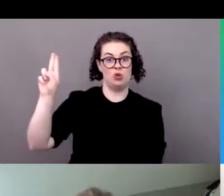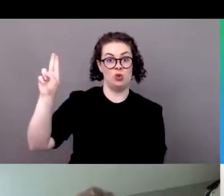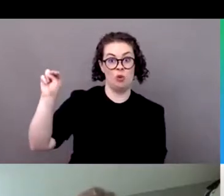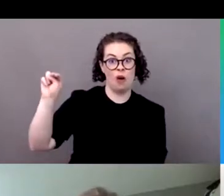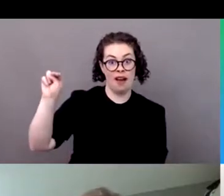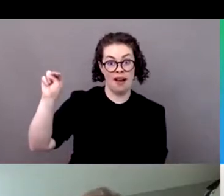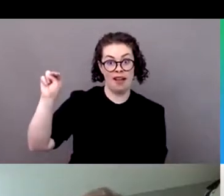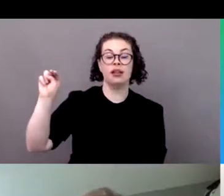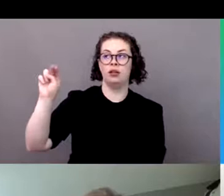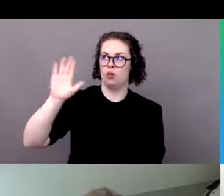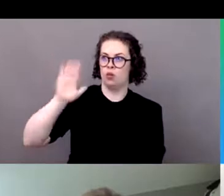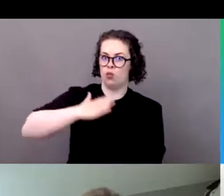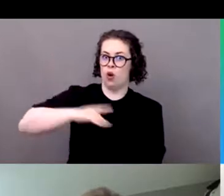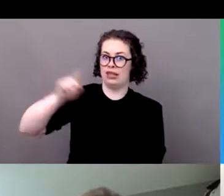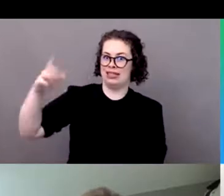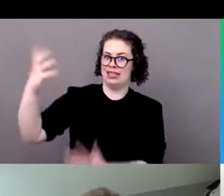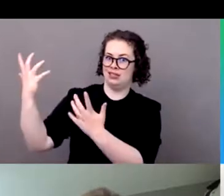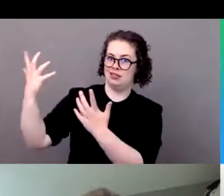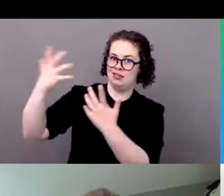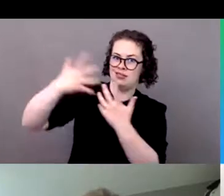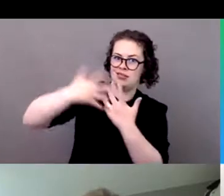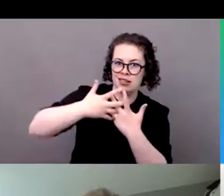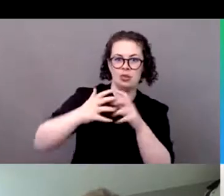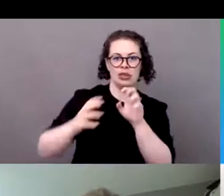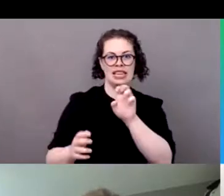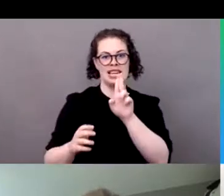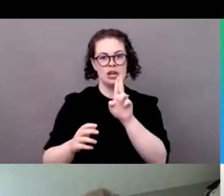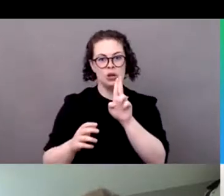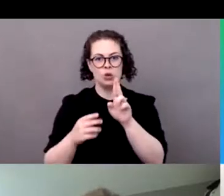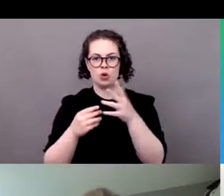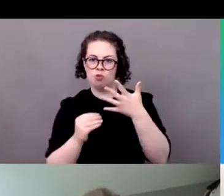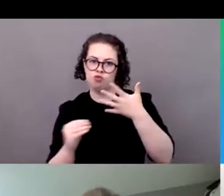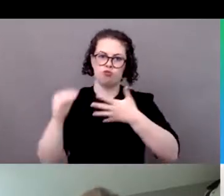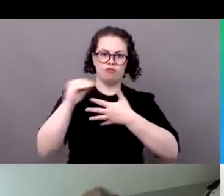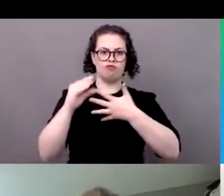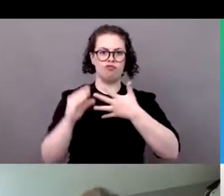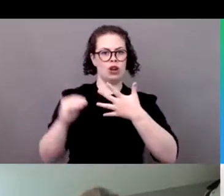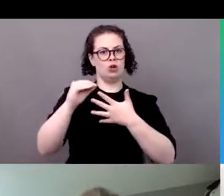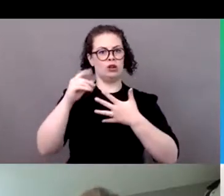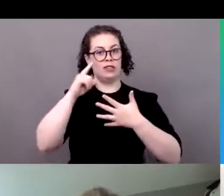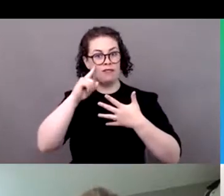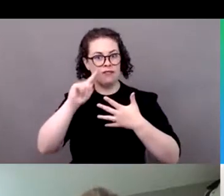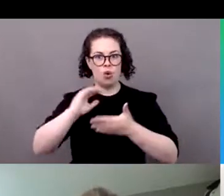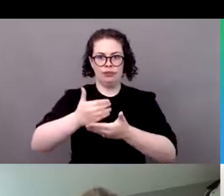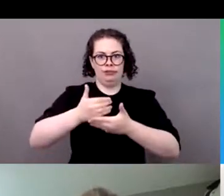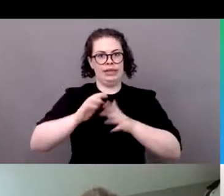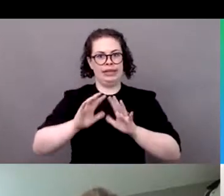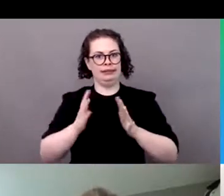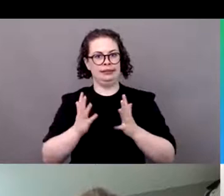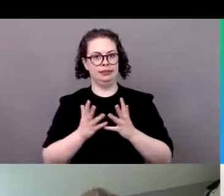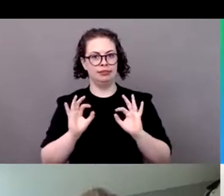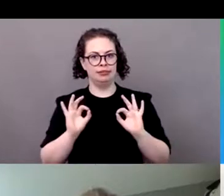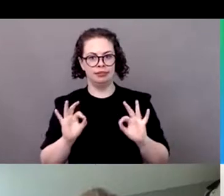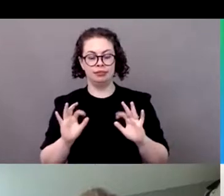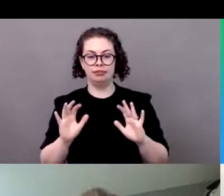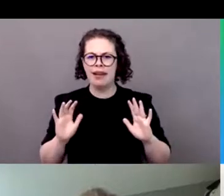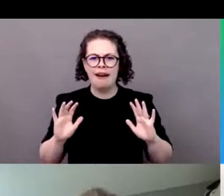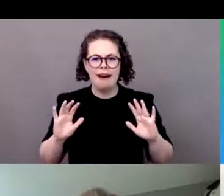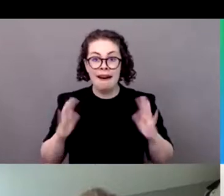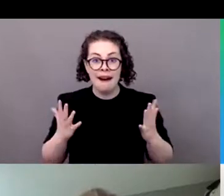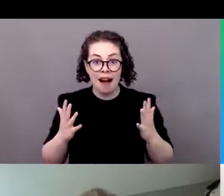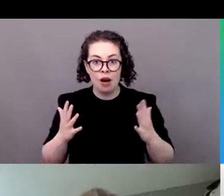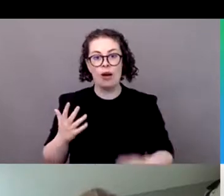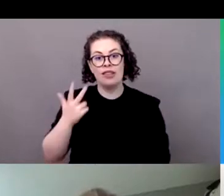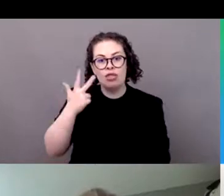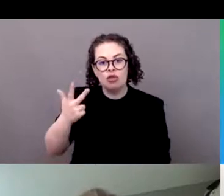UN, with the European Union priorities for the protection of the environment. And we will do that through 3 pilot actions that will be carried